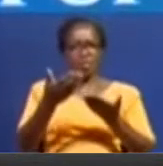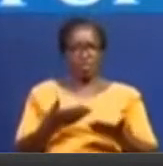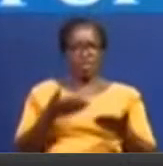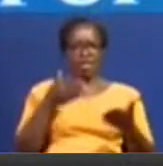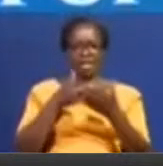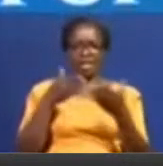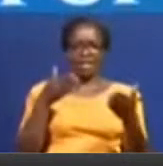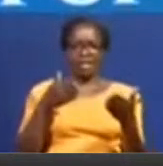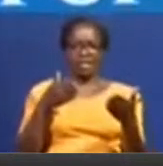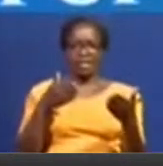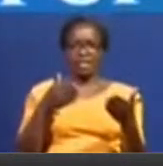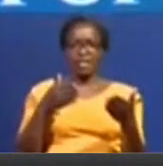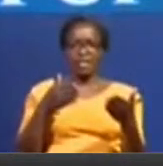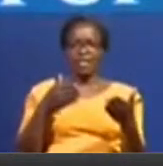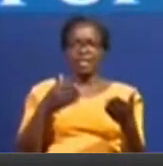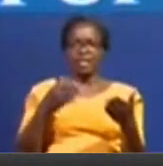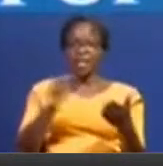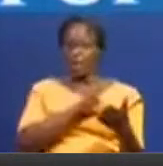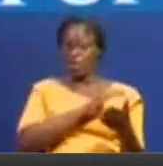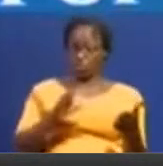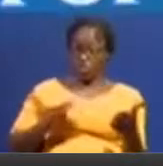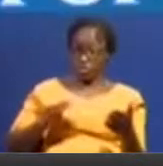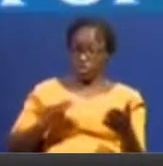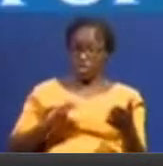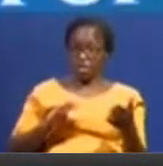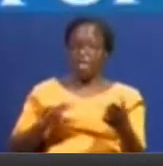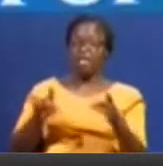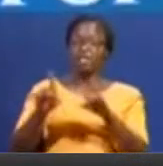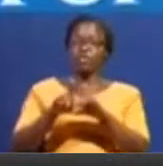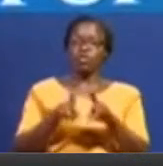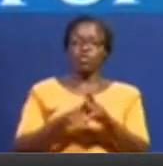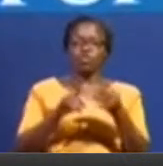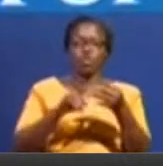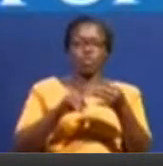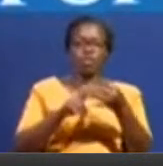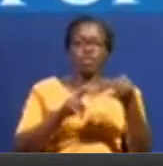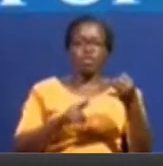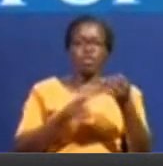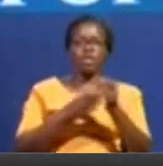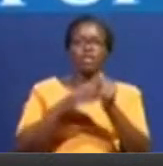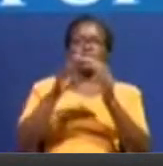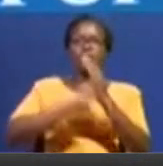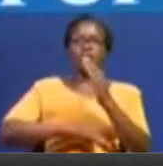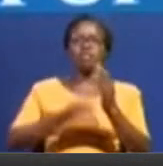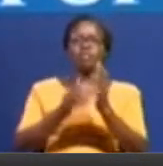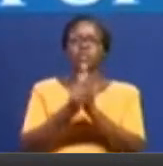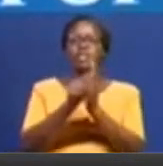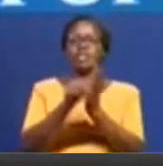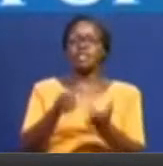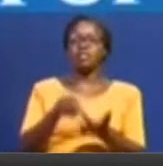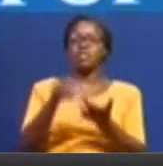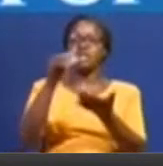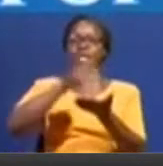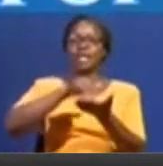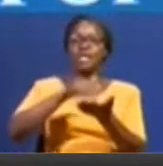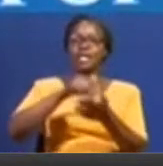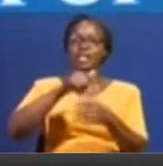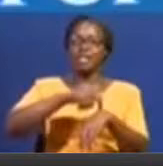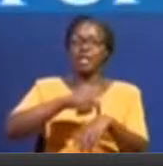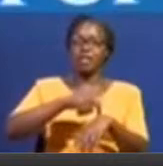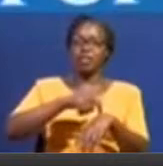against the commission. I have also acquired leadership skills, especially again while I was